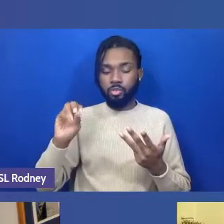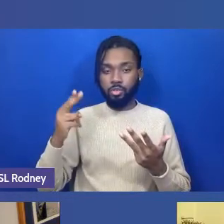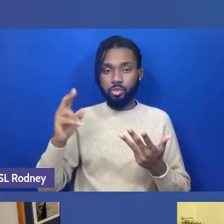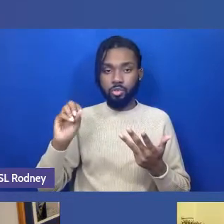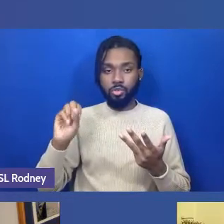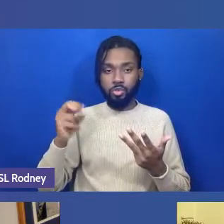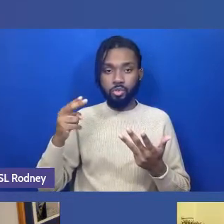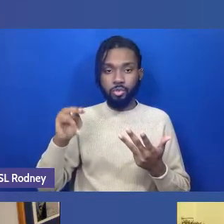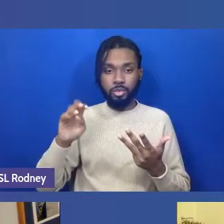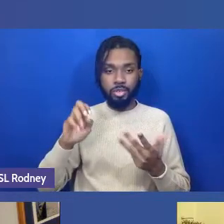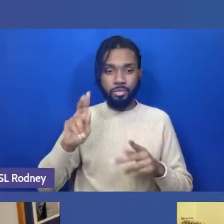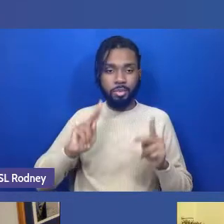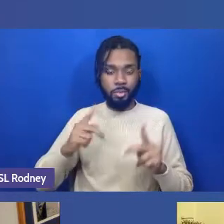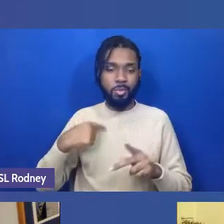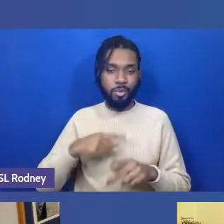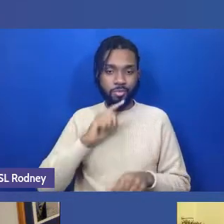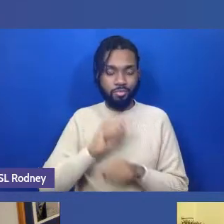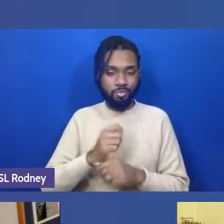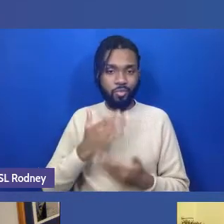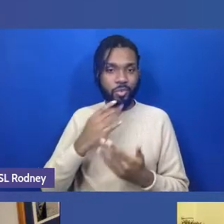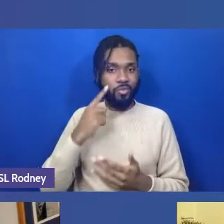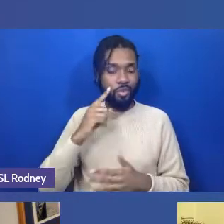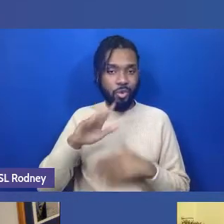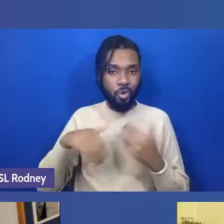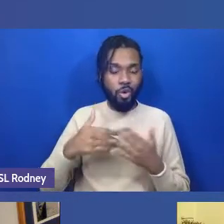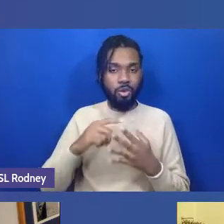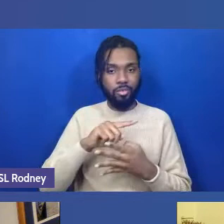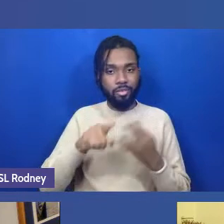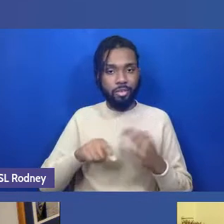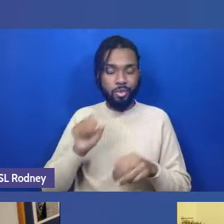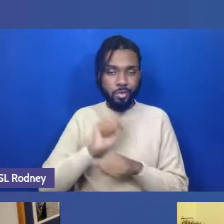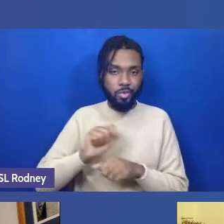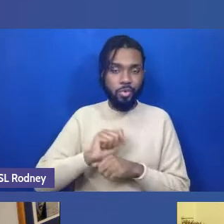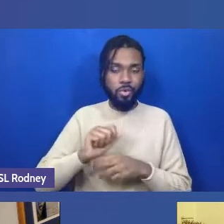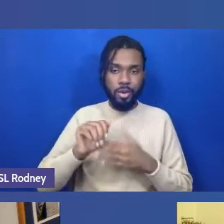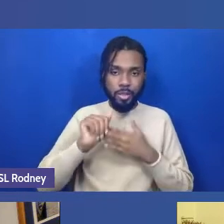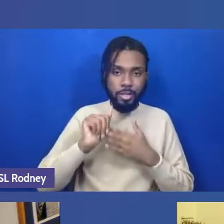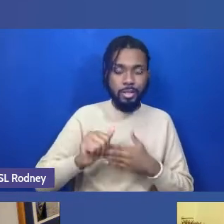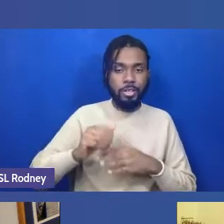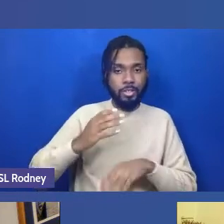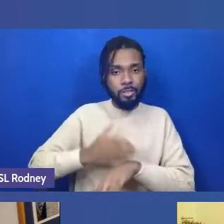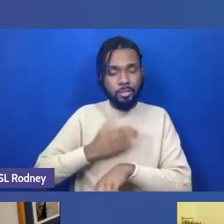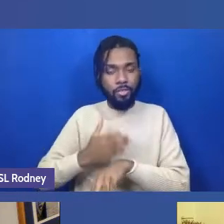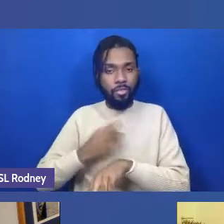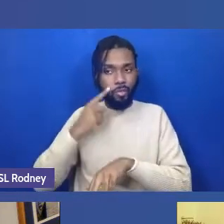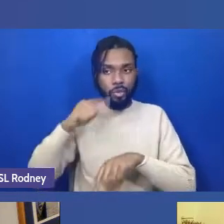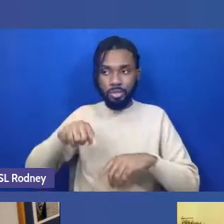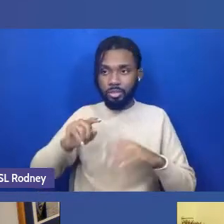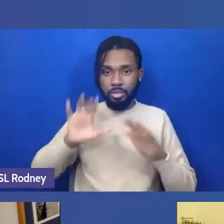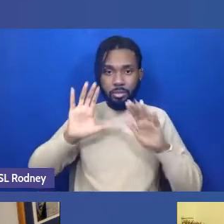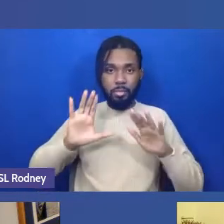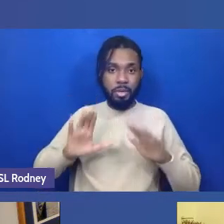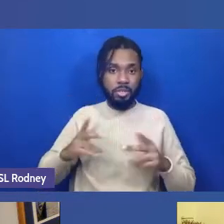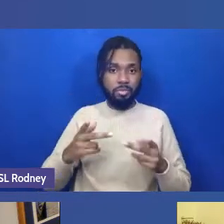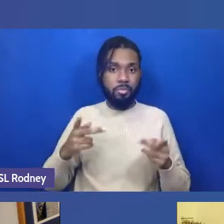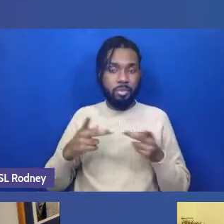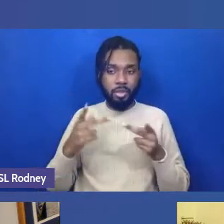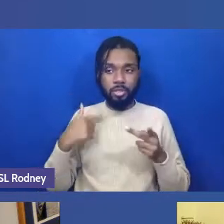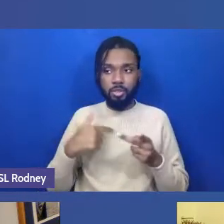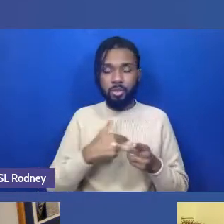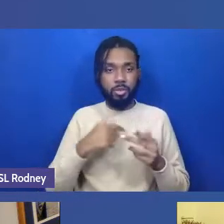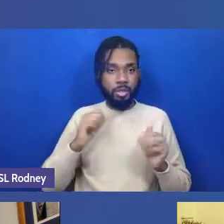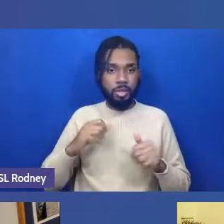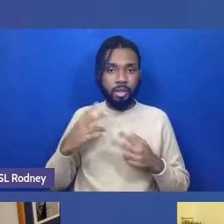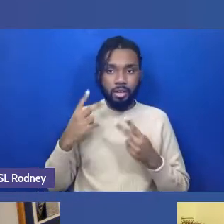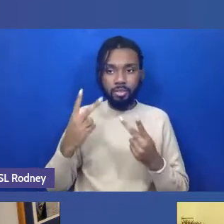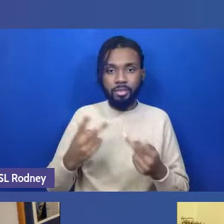grateful to them for all of their stewardship, both past and present, of this amazing place that we get to be guests on.